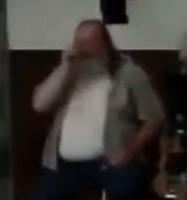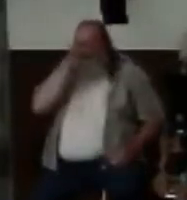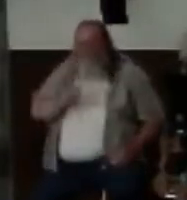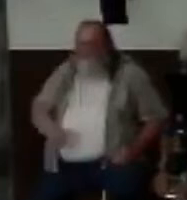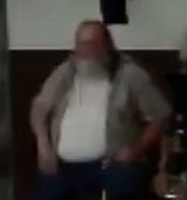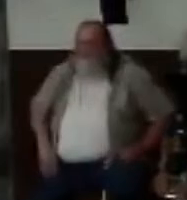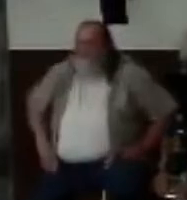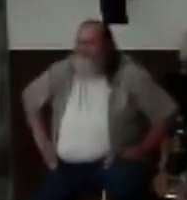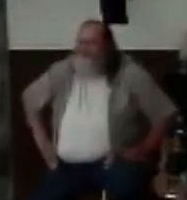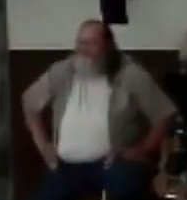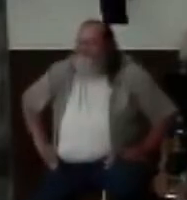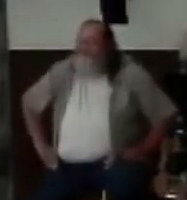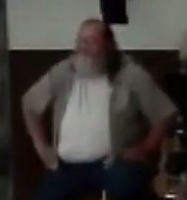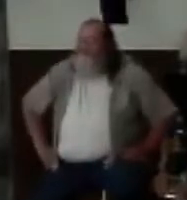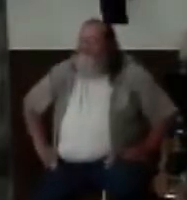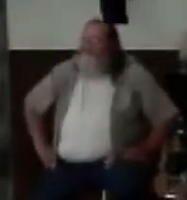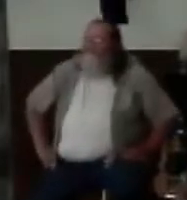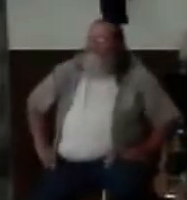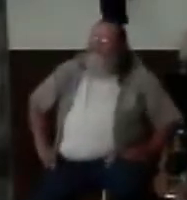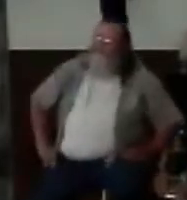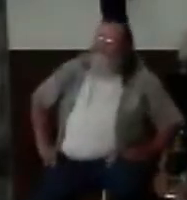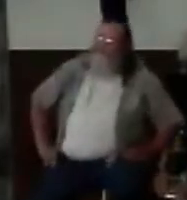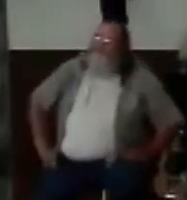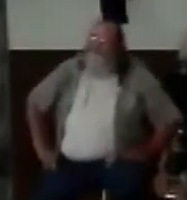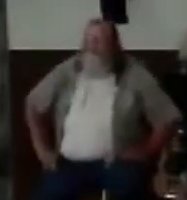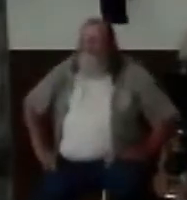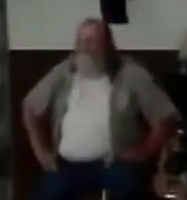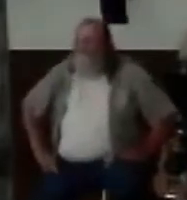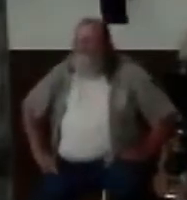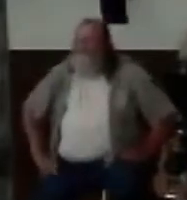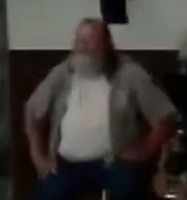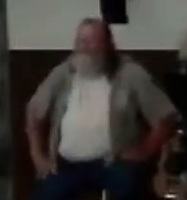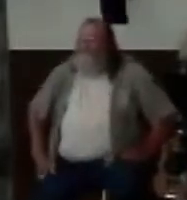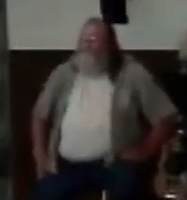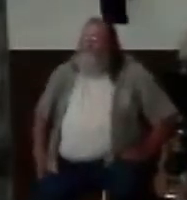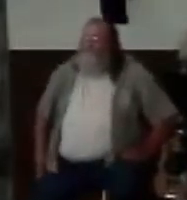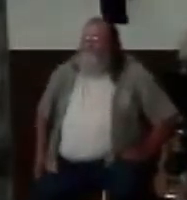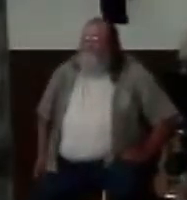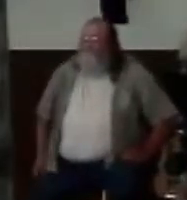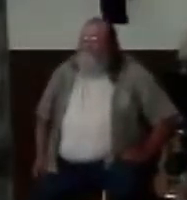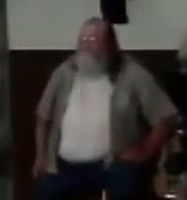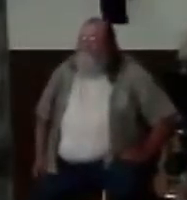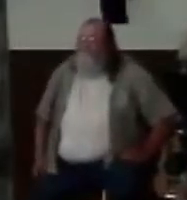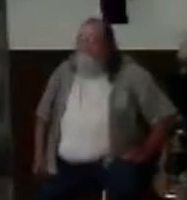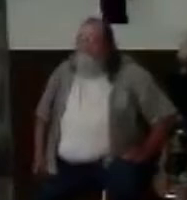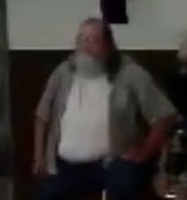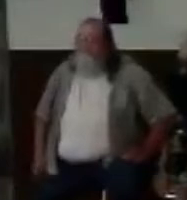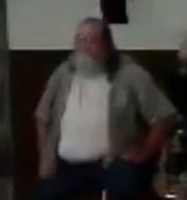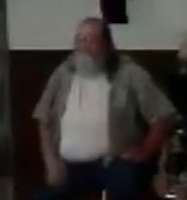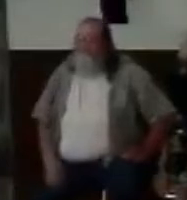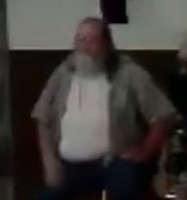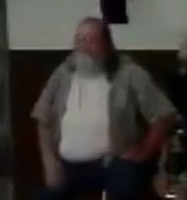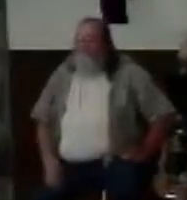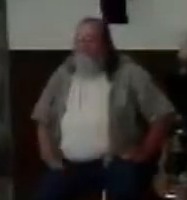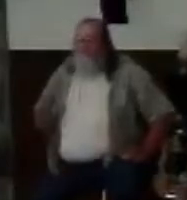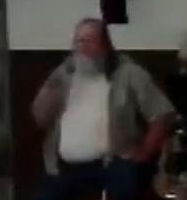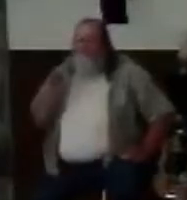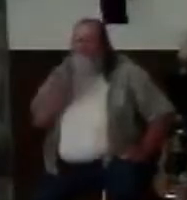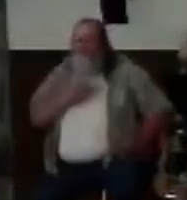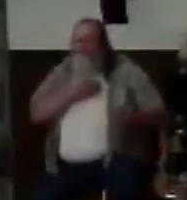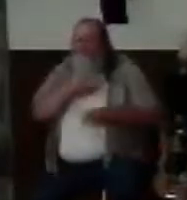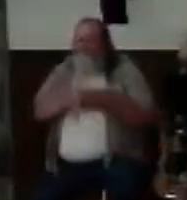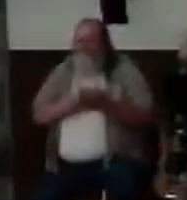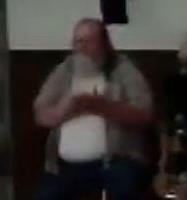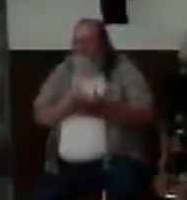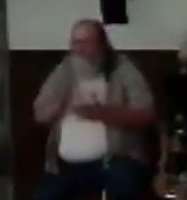us rather than why we have them in the first place. We've all seen the signs around Christmas that says,